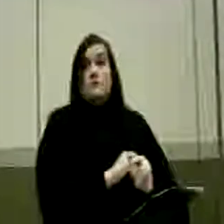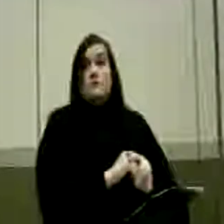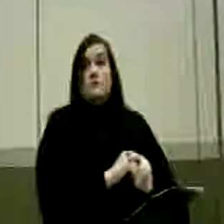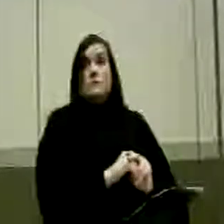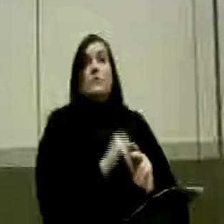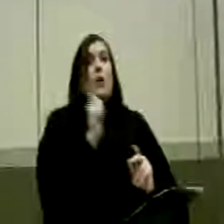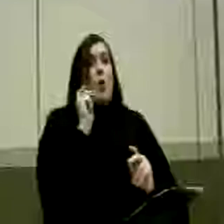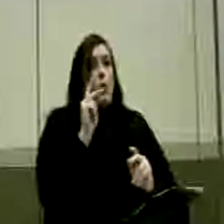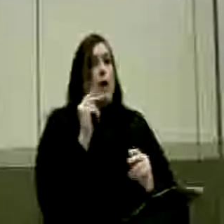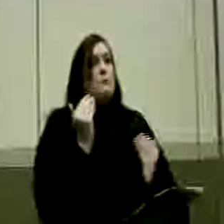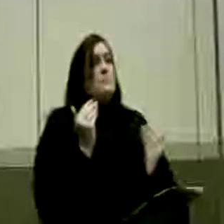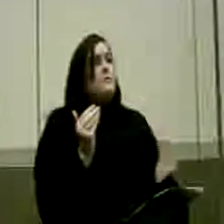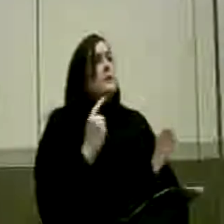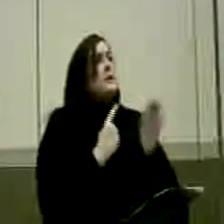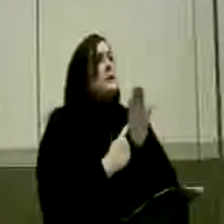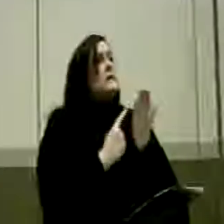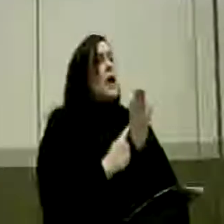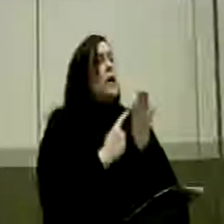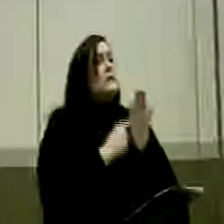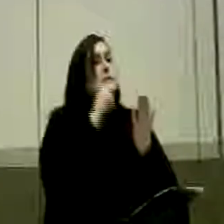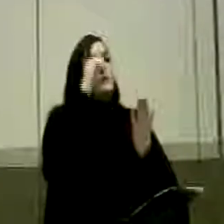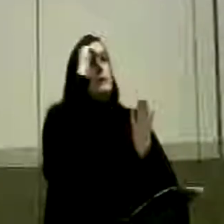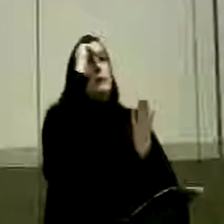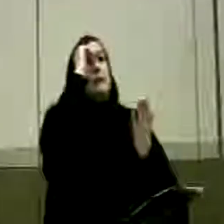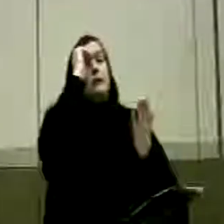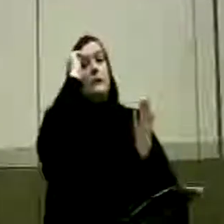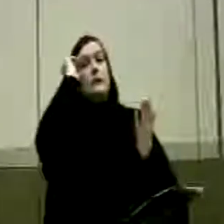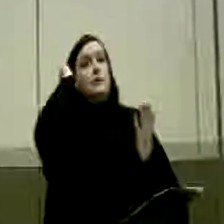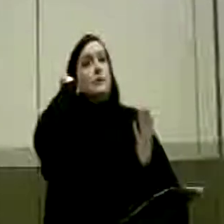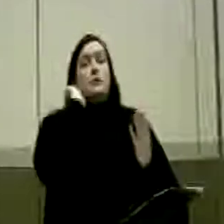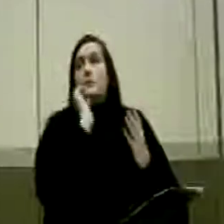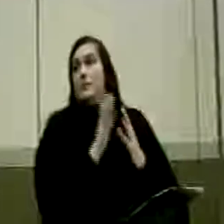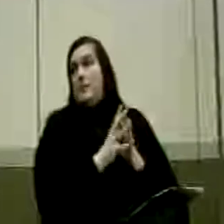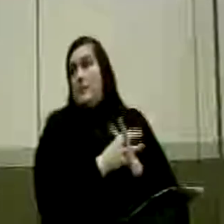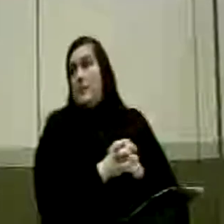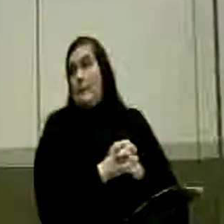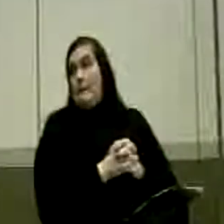Okay. Now let's move on and discuss a little the.